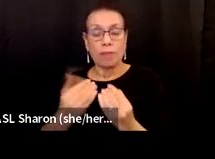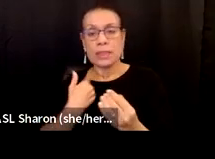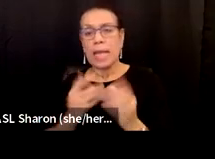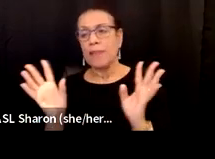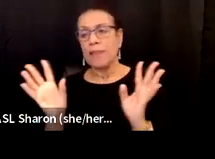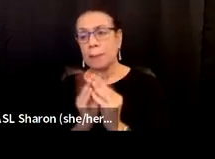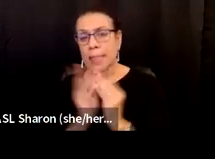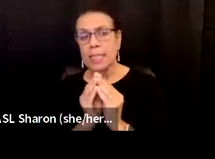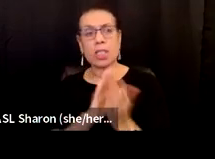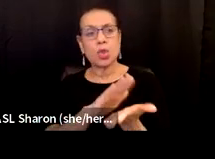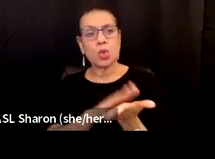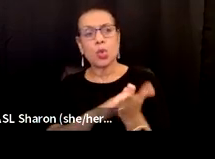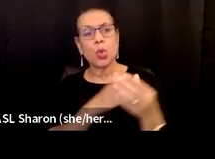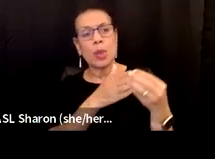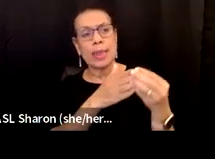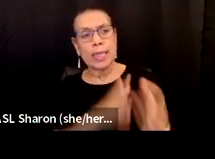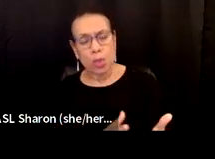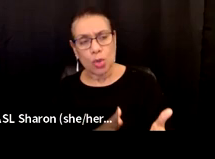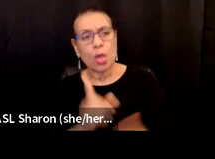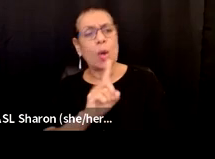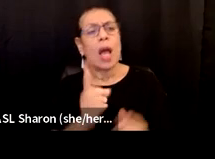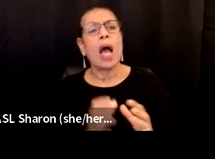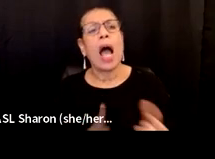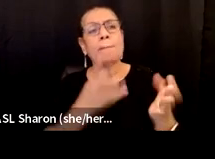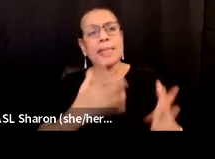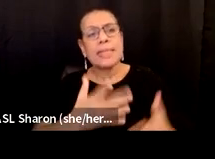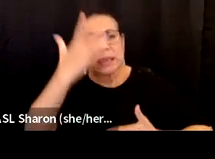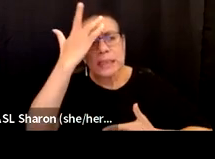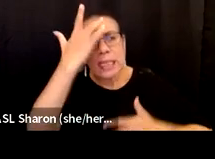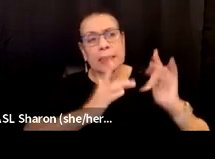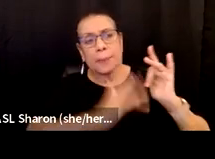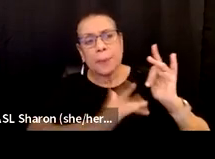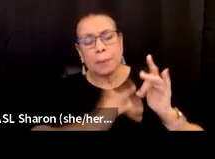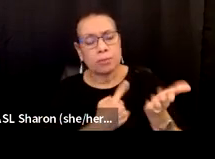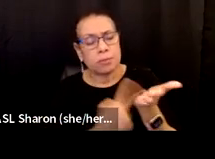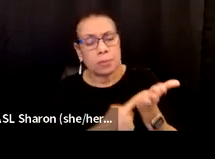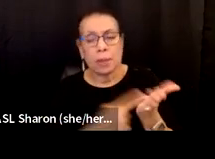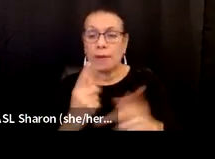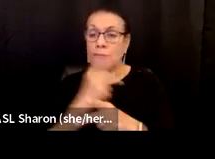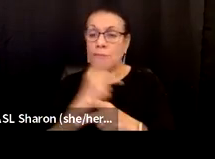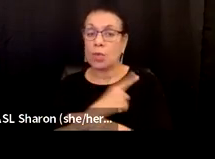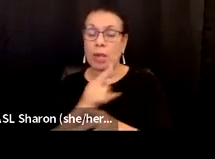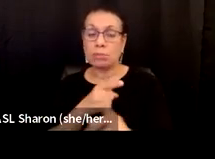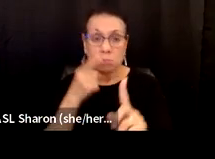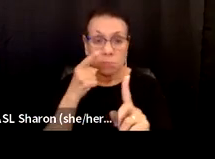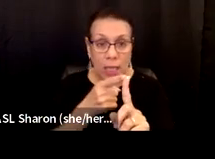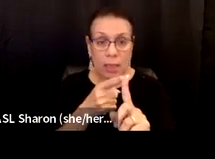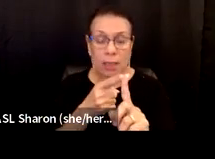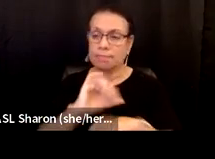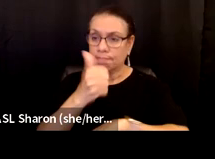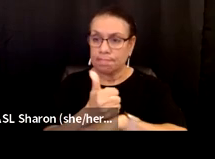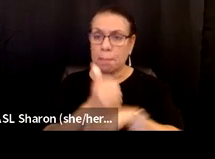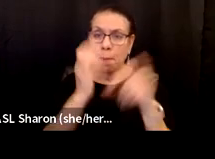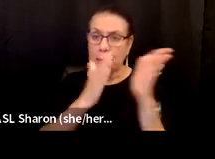schools where we anticipate impacts on staffing they've been developing target collaborative plans